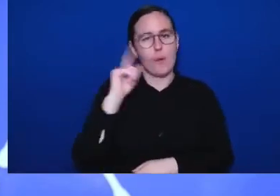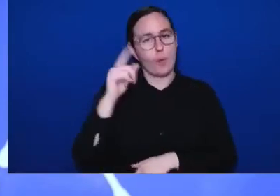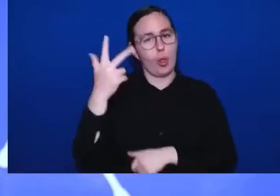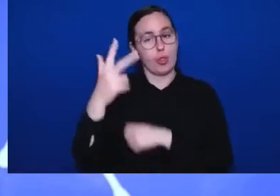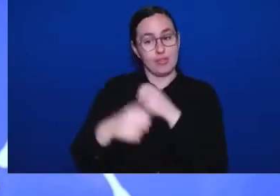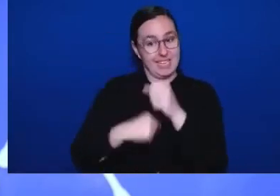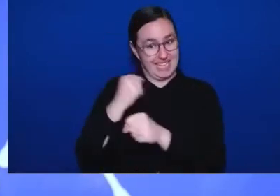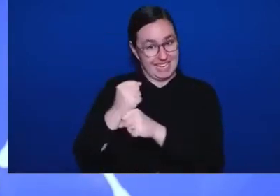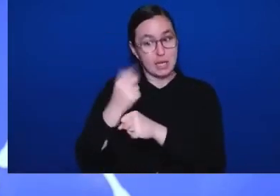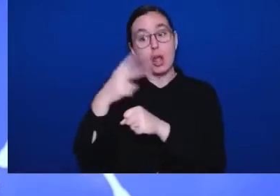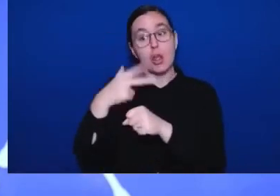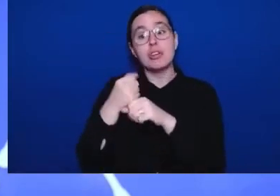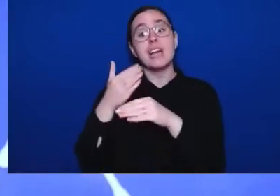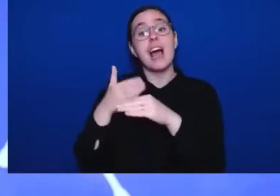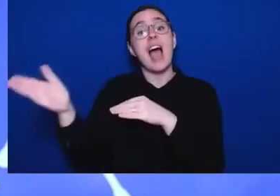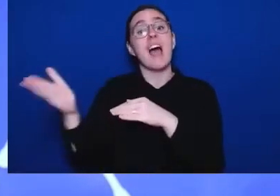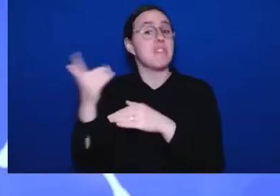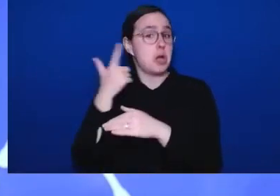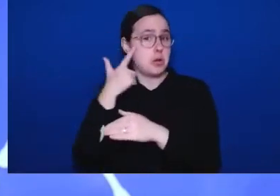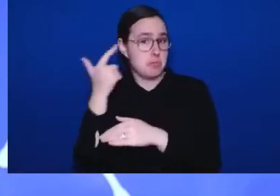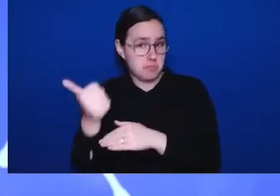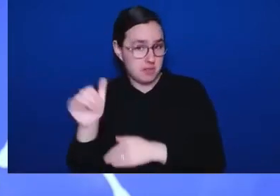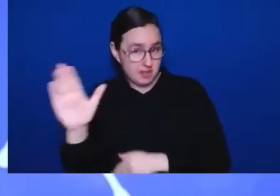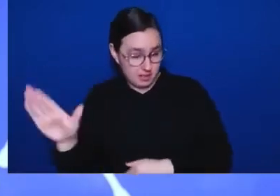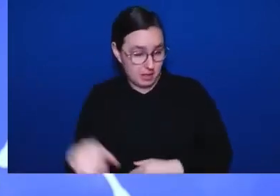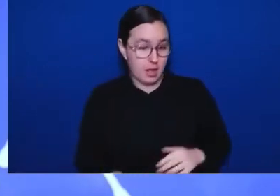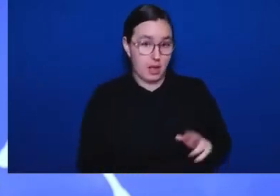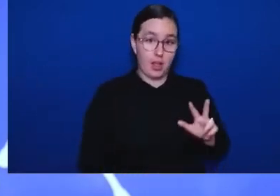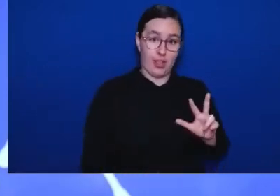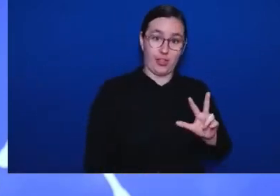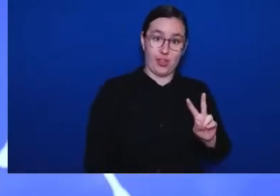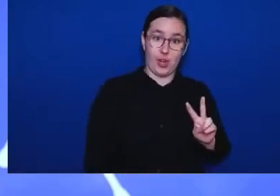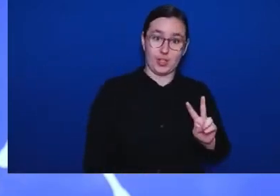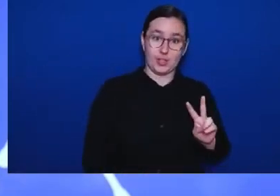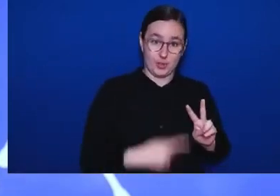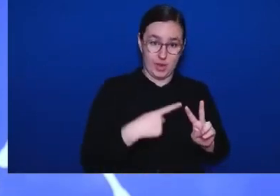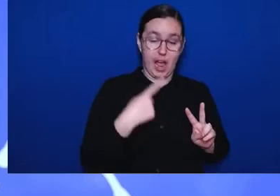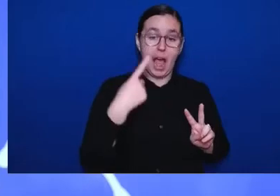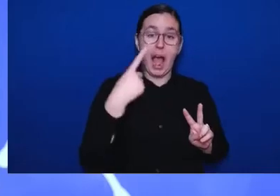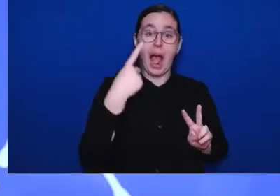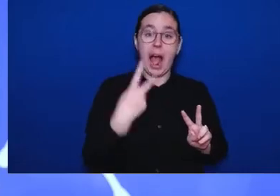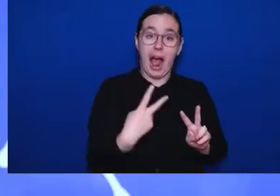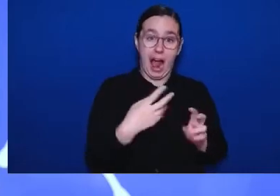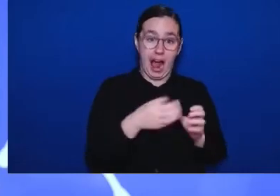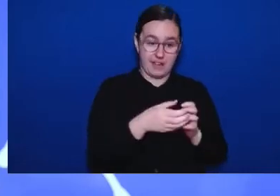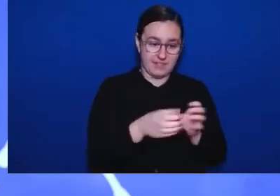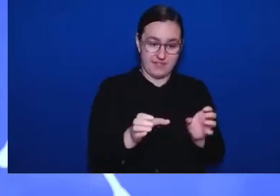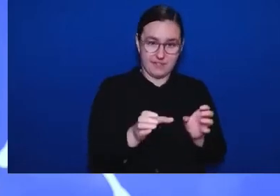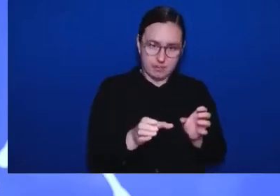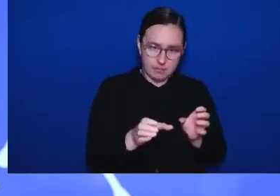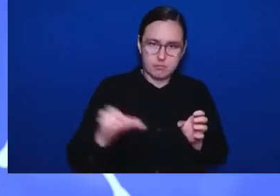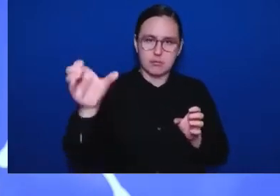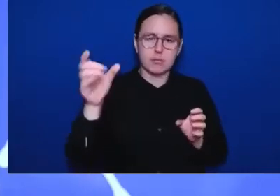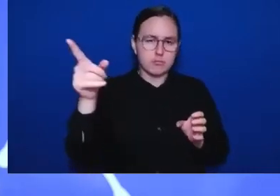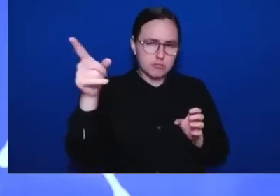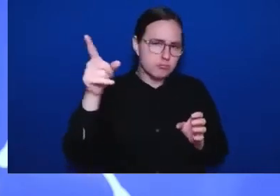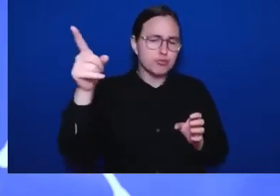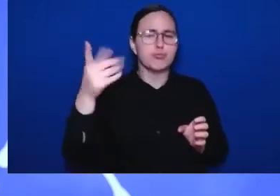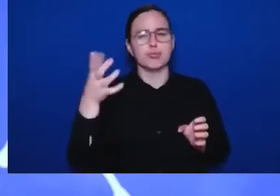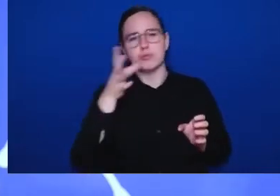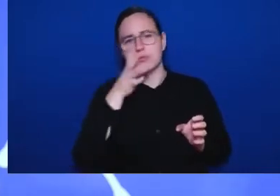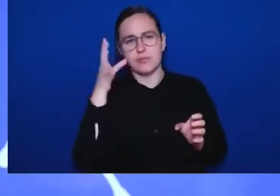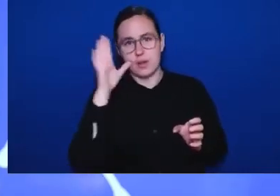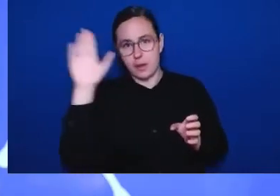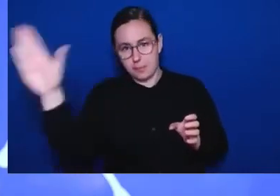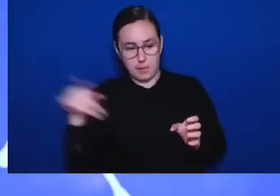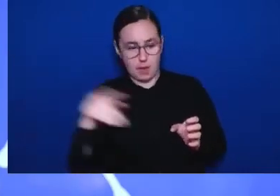now, half of them are reserved for rural and remote areas, and half can go to rural and remote areas or urban, suburban areas